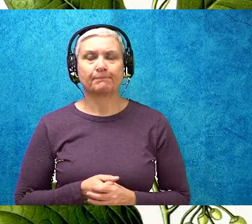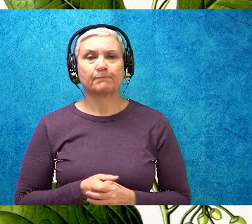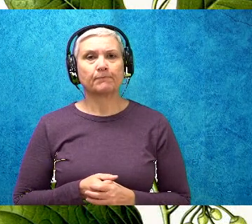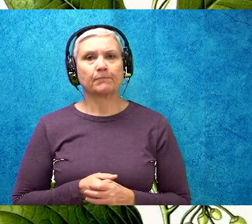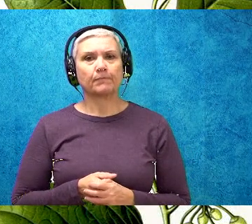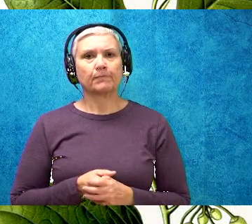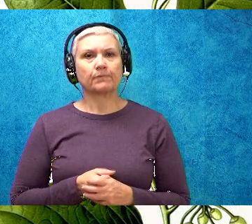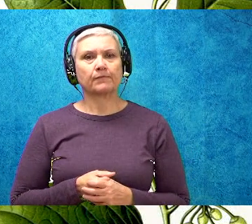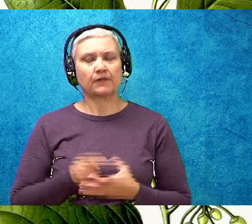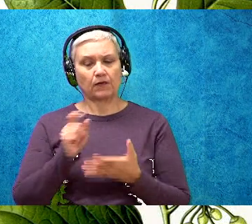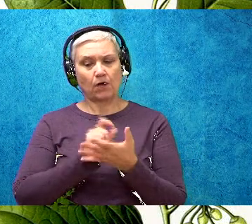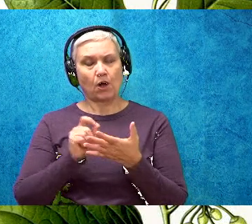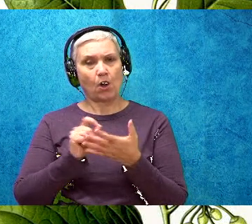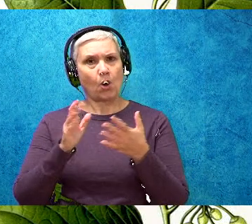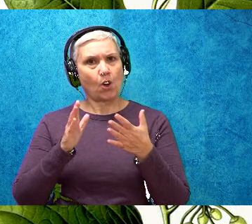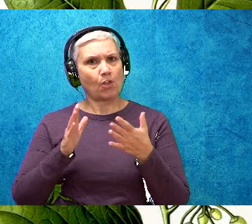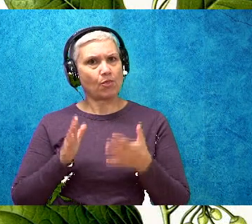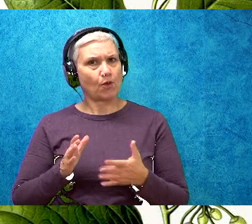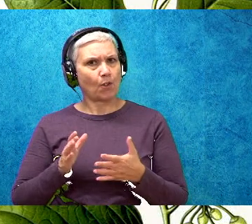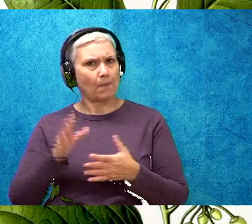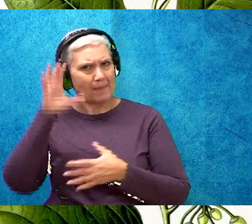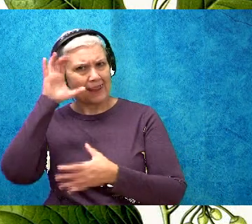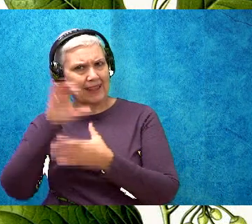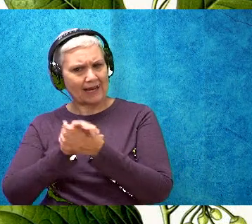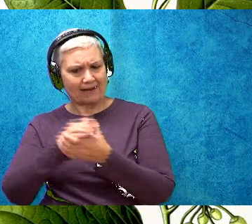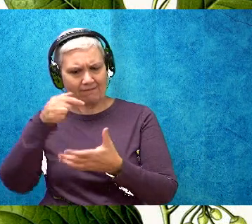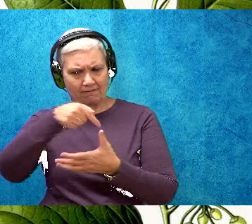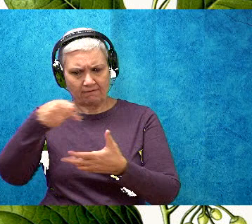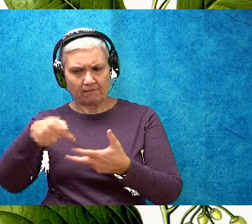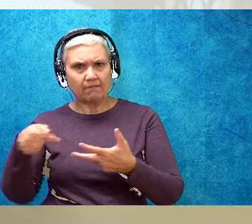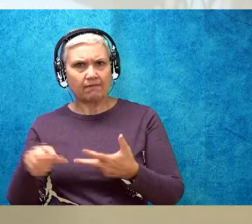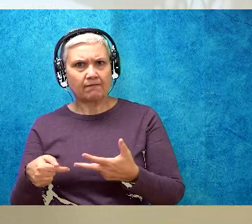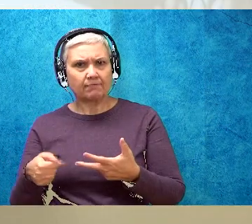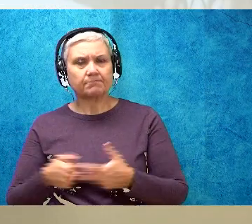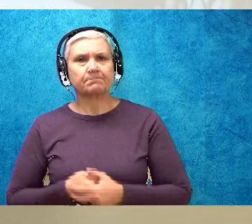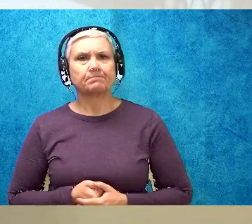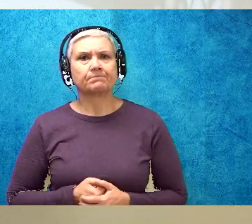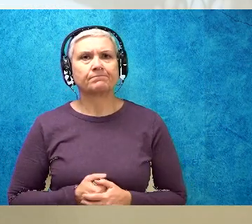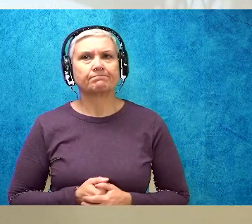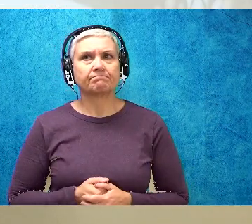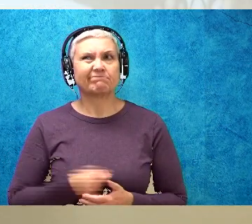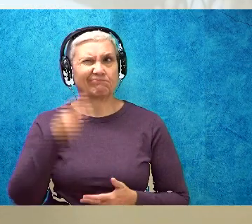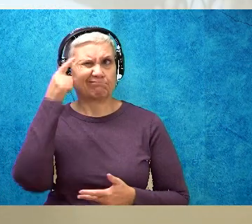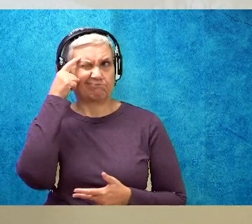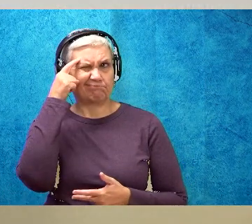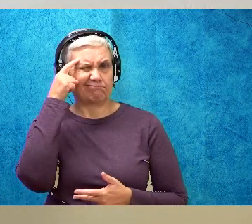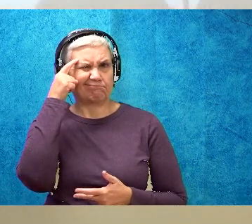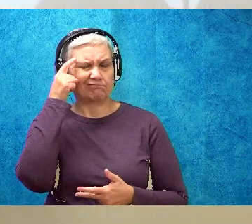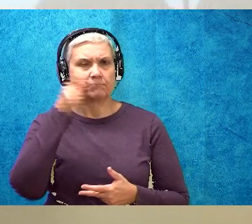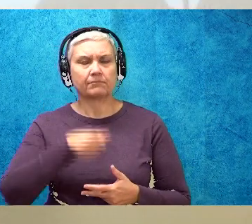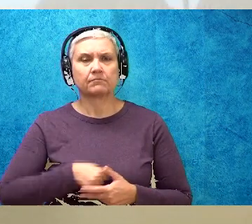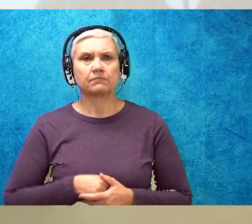So what does the author believe about each of those? All right? Think about it.